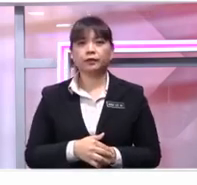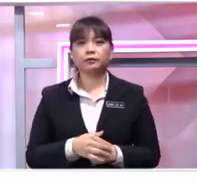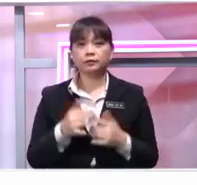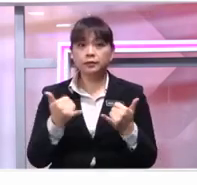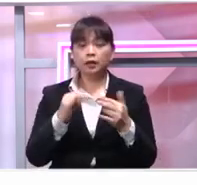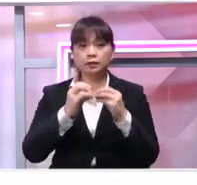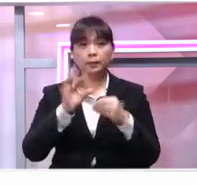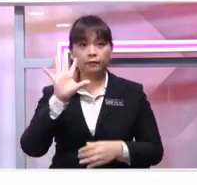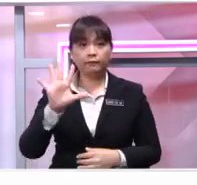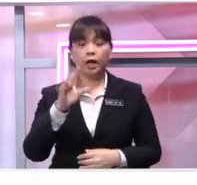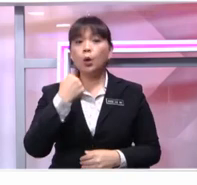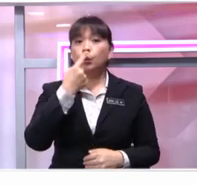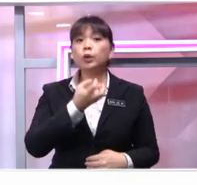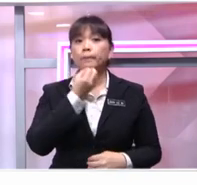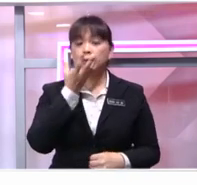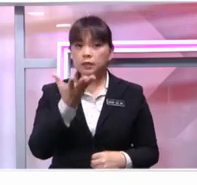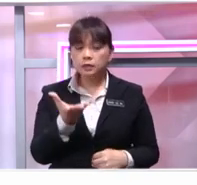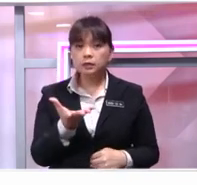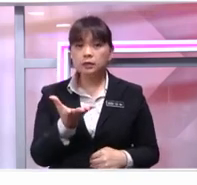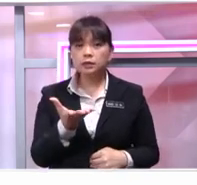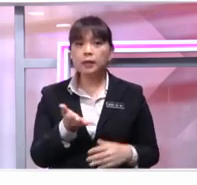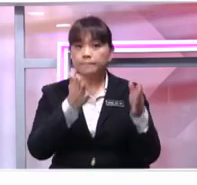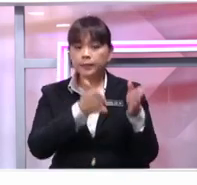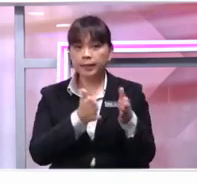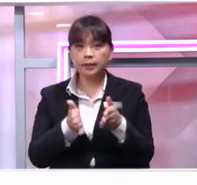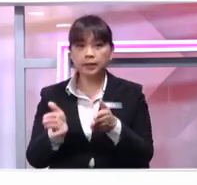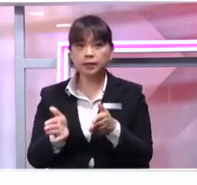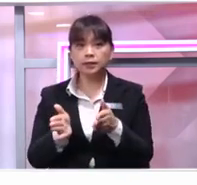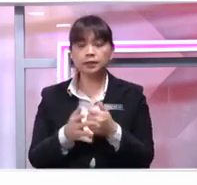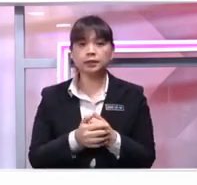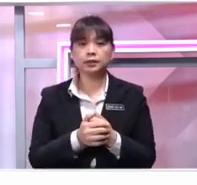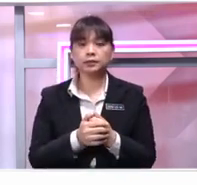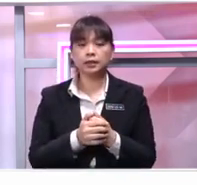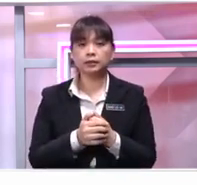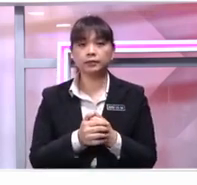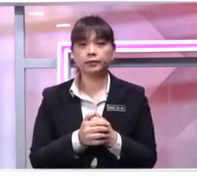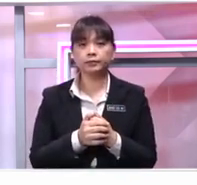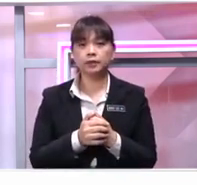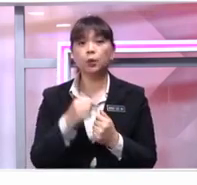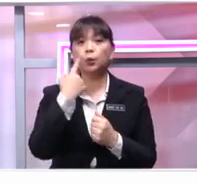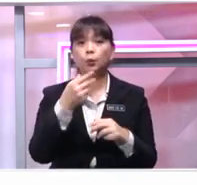five. Who mentioned organizing an event at school? Who wants to try?